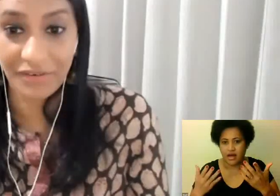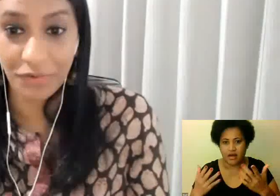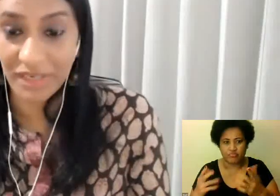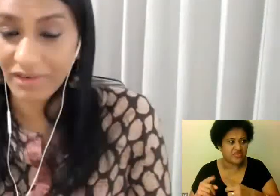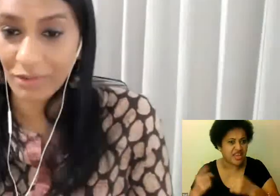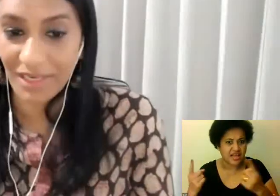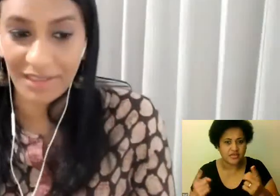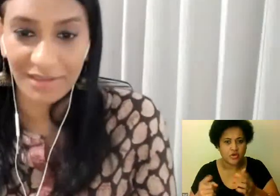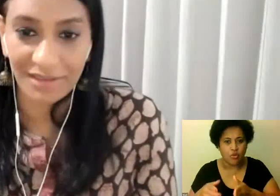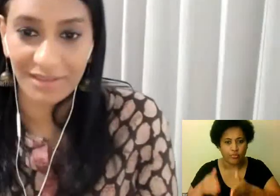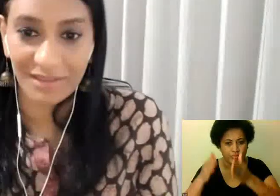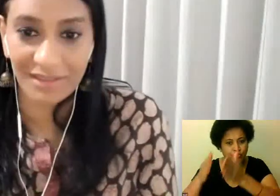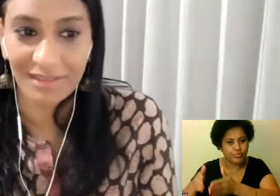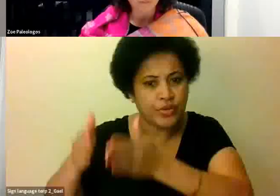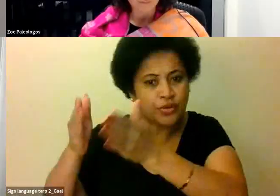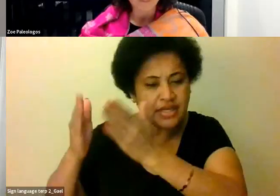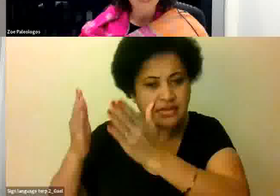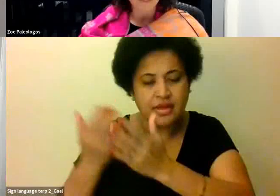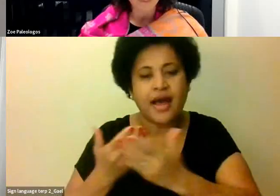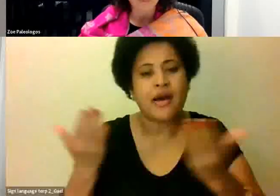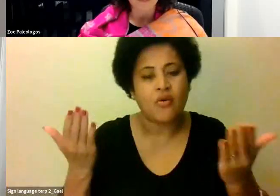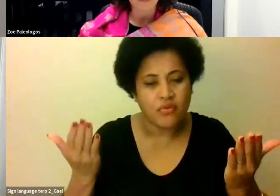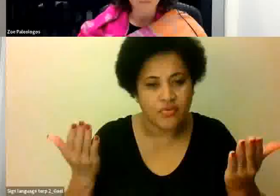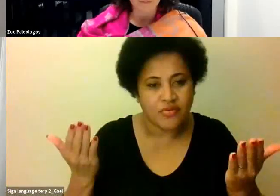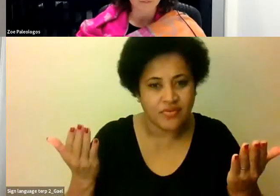products that you may require.